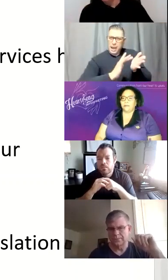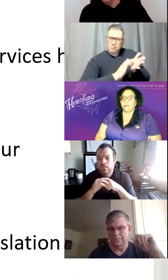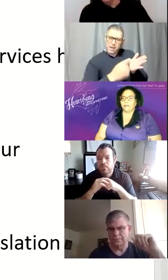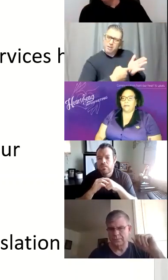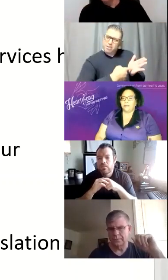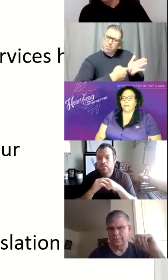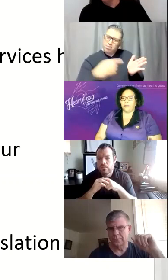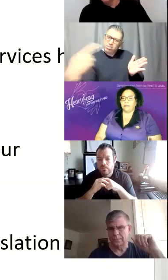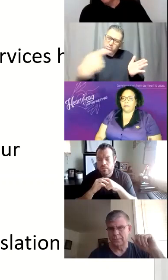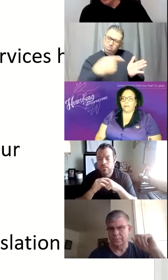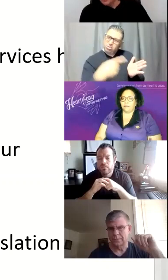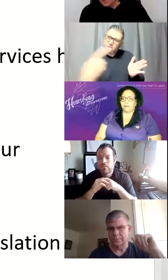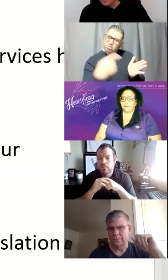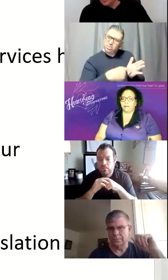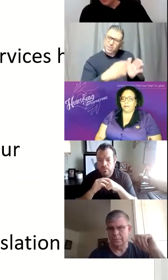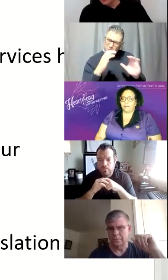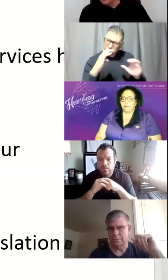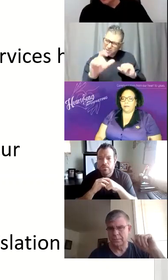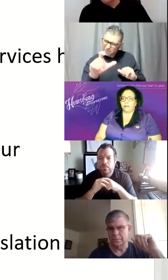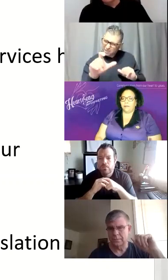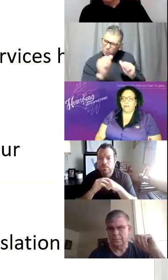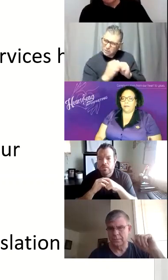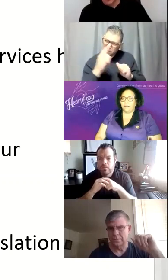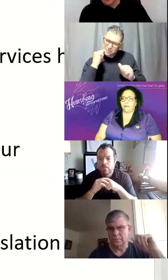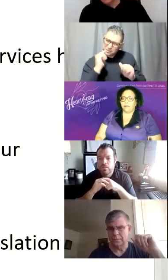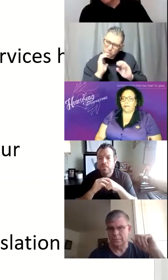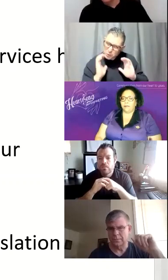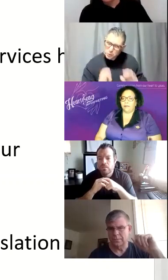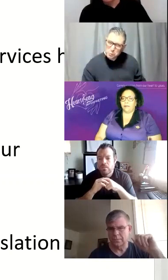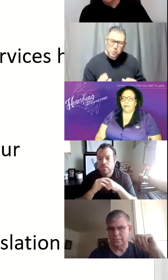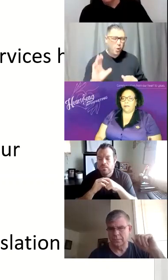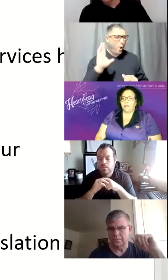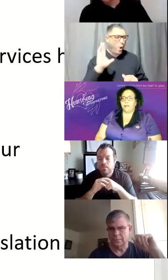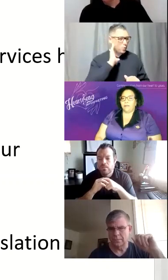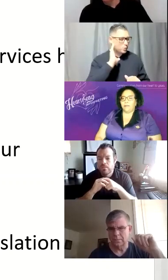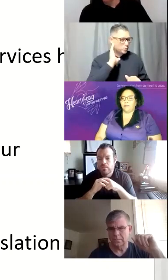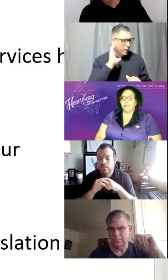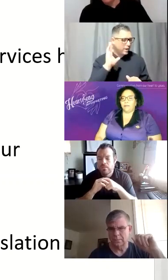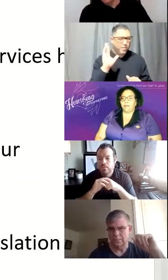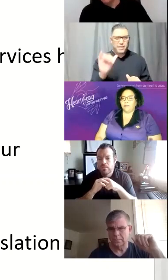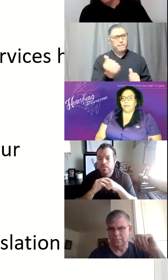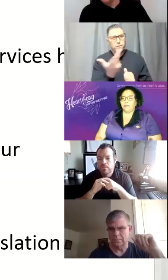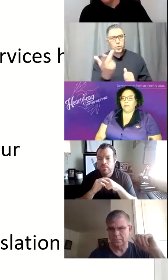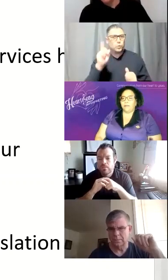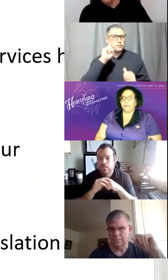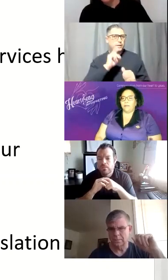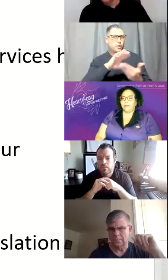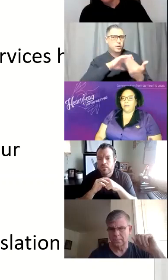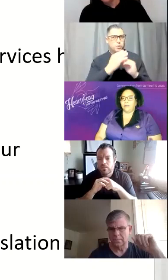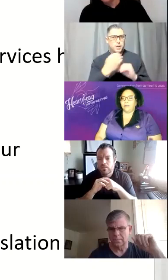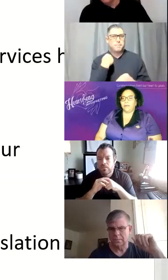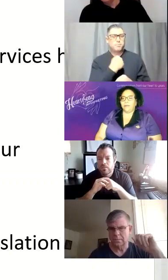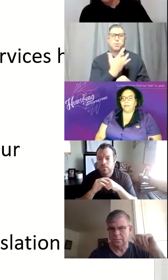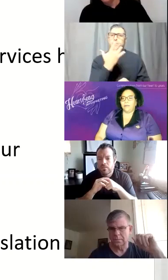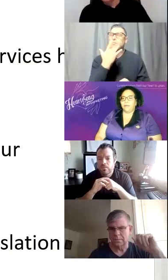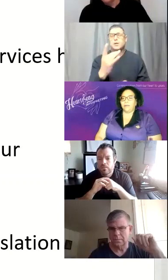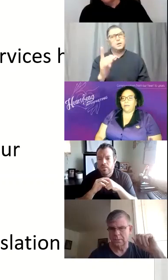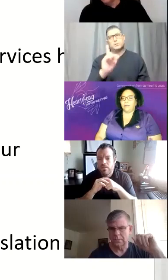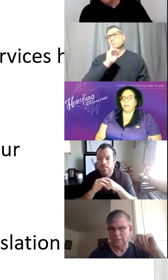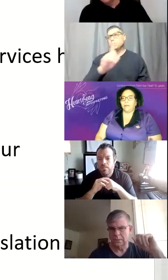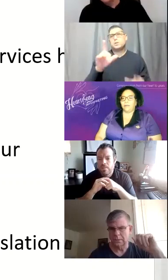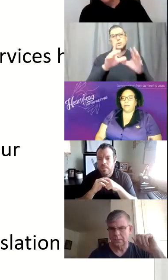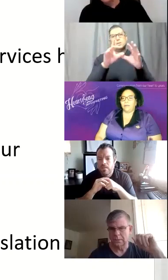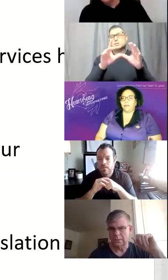that iPad communicate with the deaf consumer. I'm also aware that there's quite a few deaf community members that prefer to have a real live